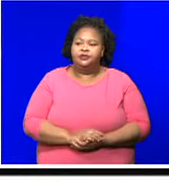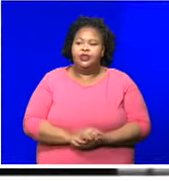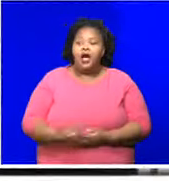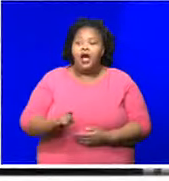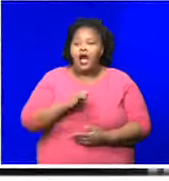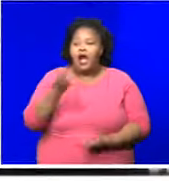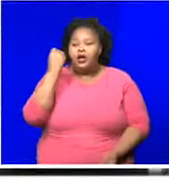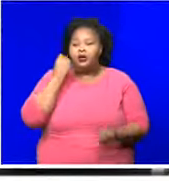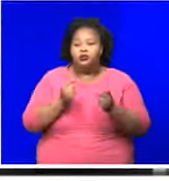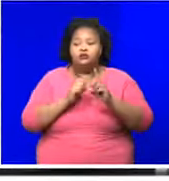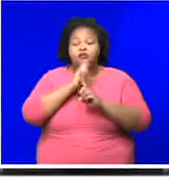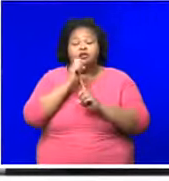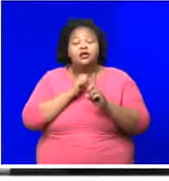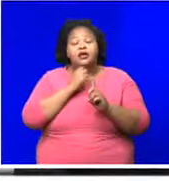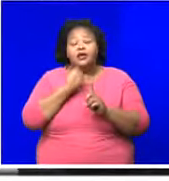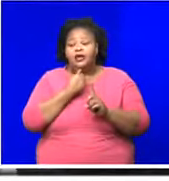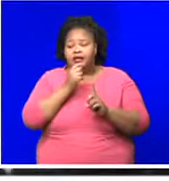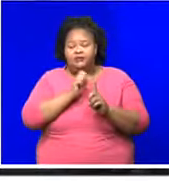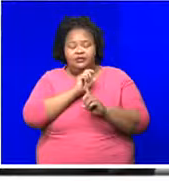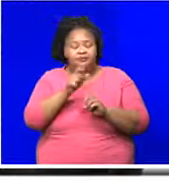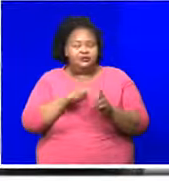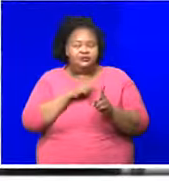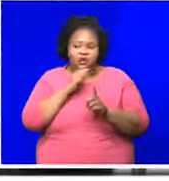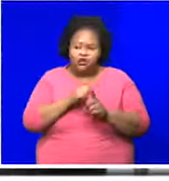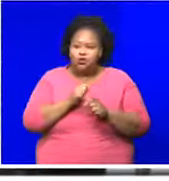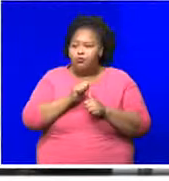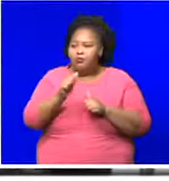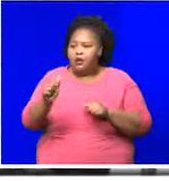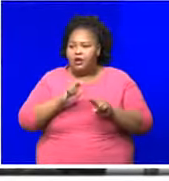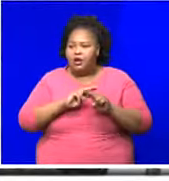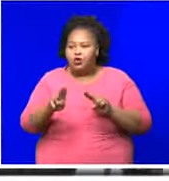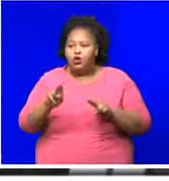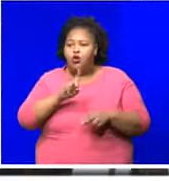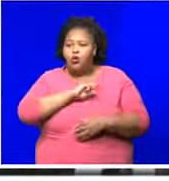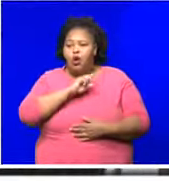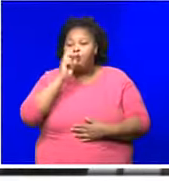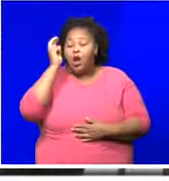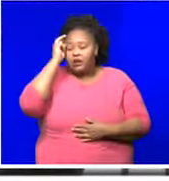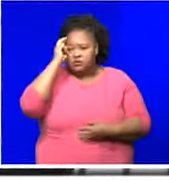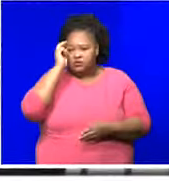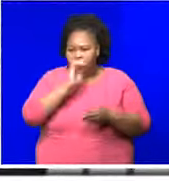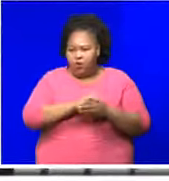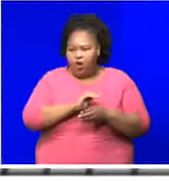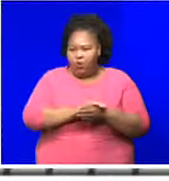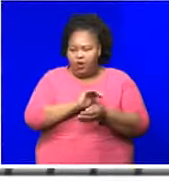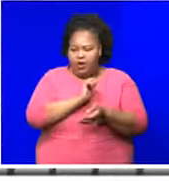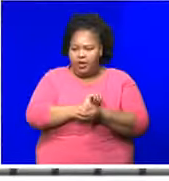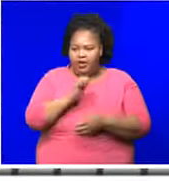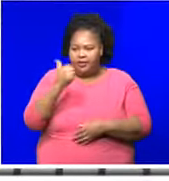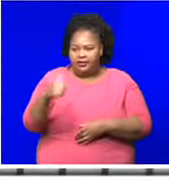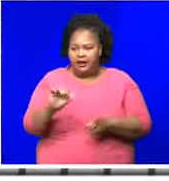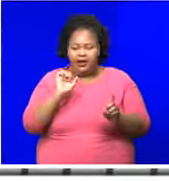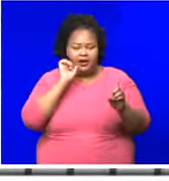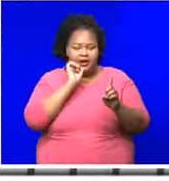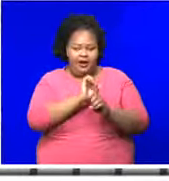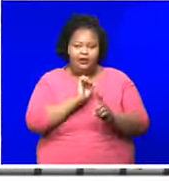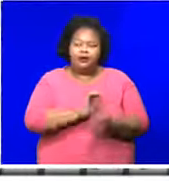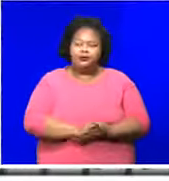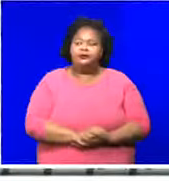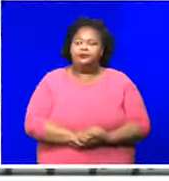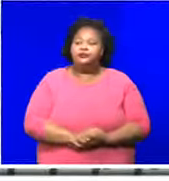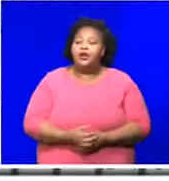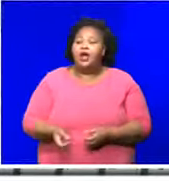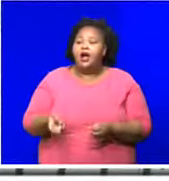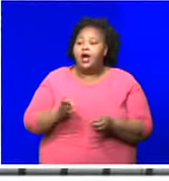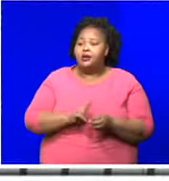said it was positive that Shongwe will be convicted. On the other hand, Shongwe submitted that he was not a flight risk. He added that